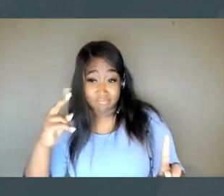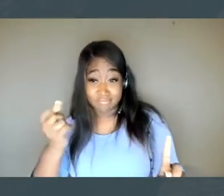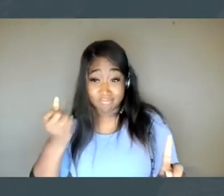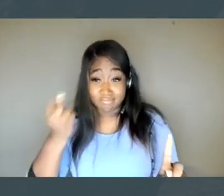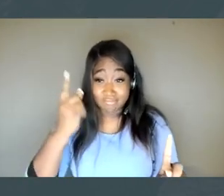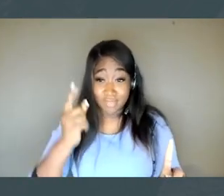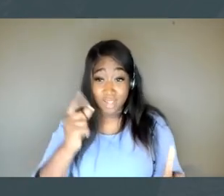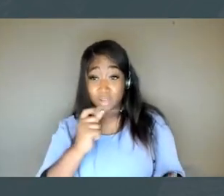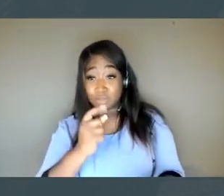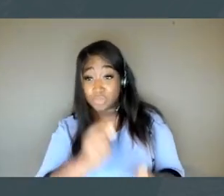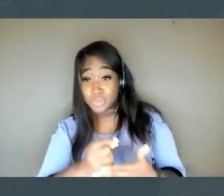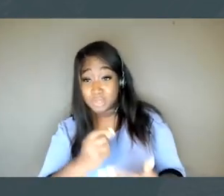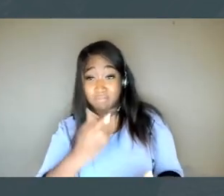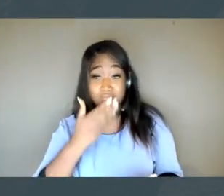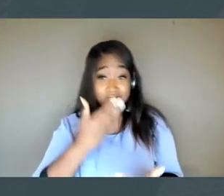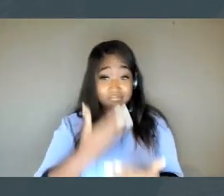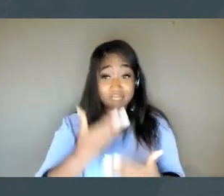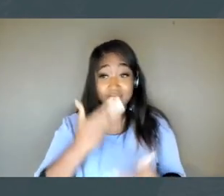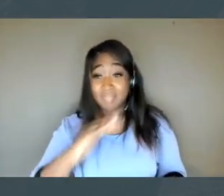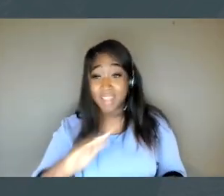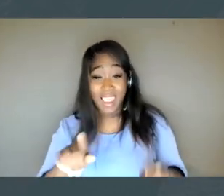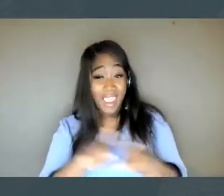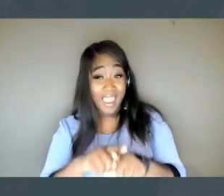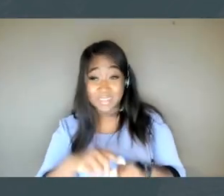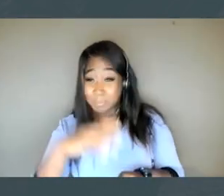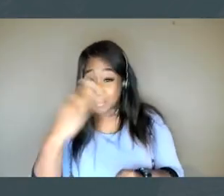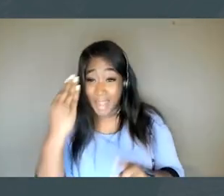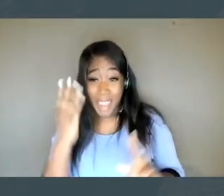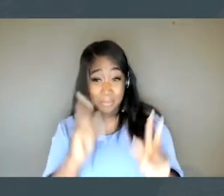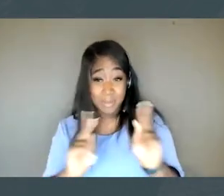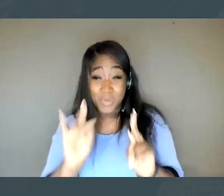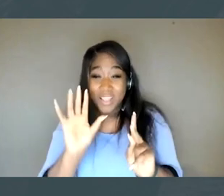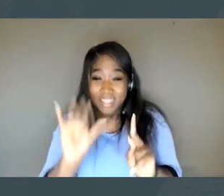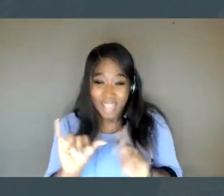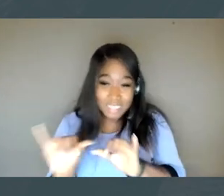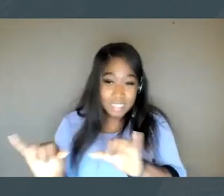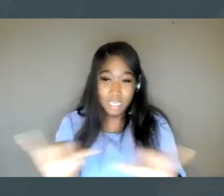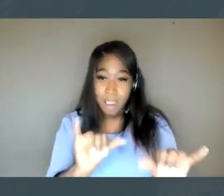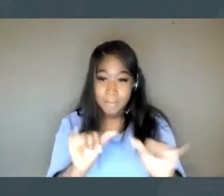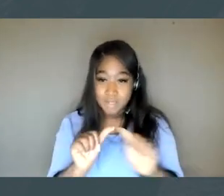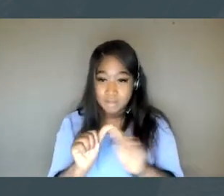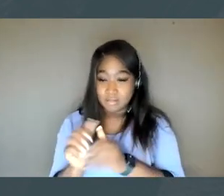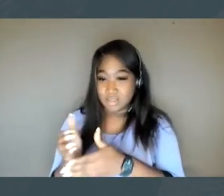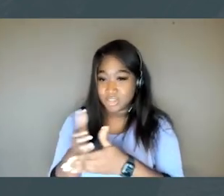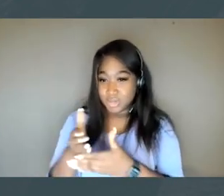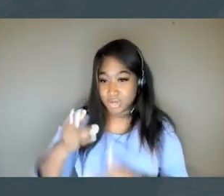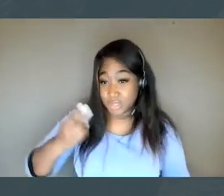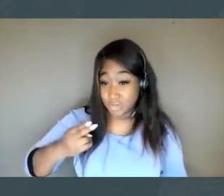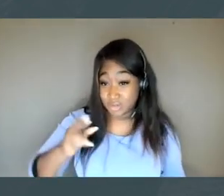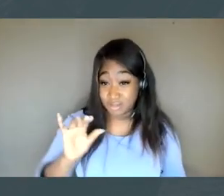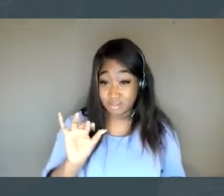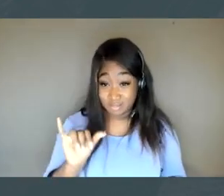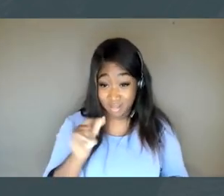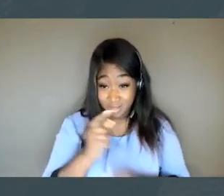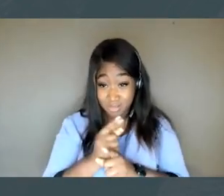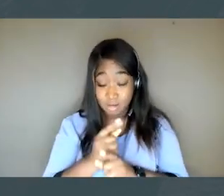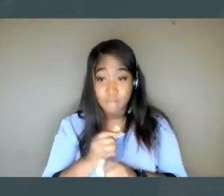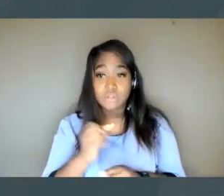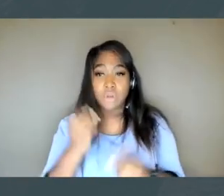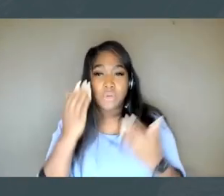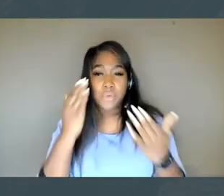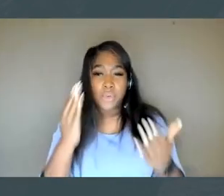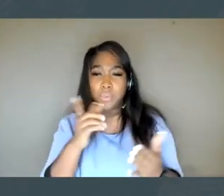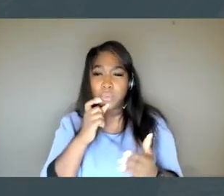mistreated as Black people. And that is the common history. right? So I don't know who's in, who's